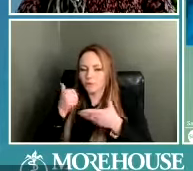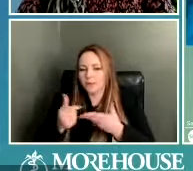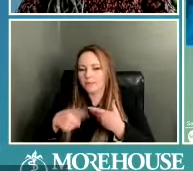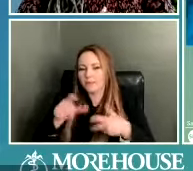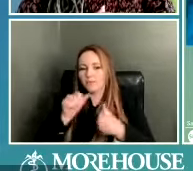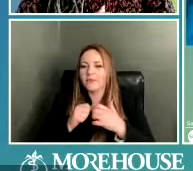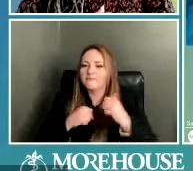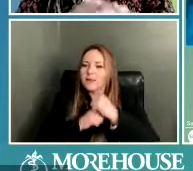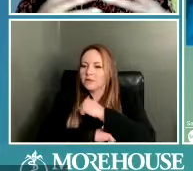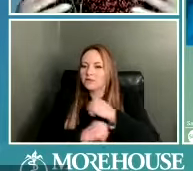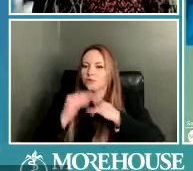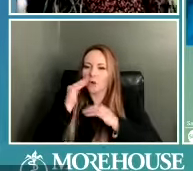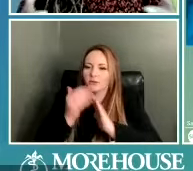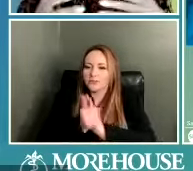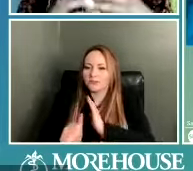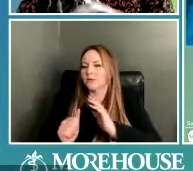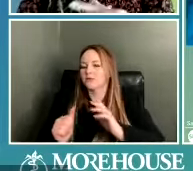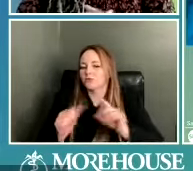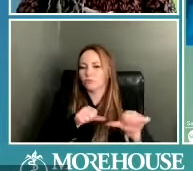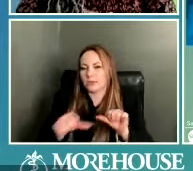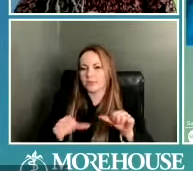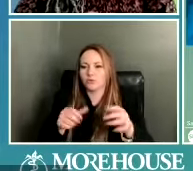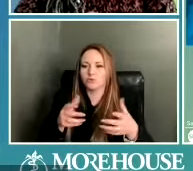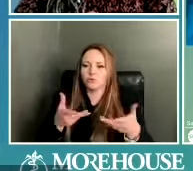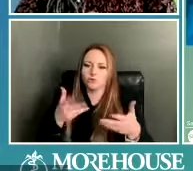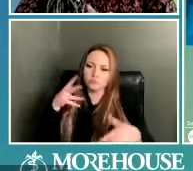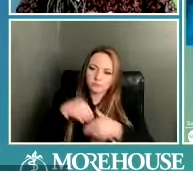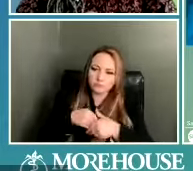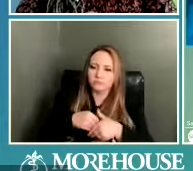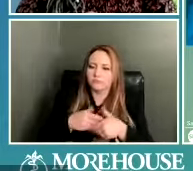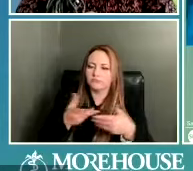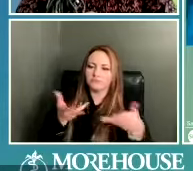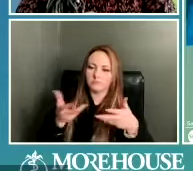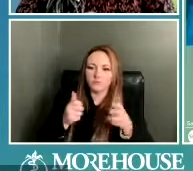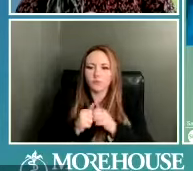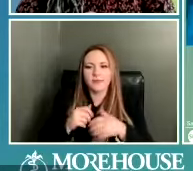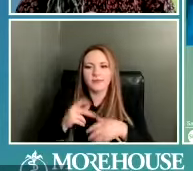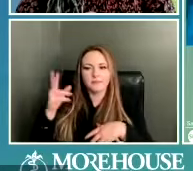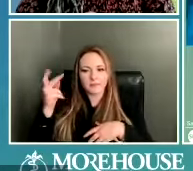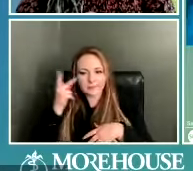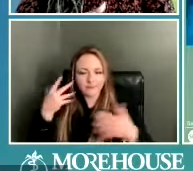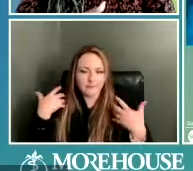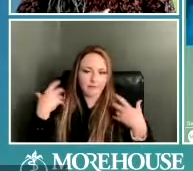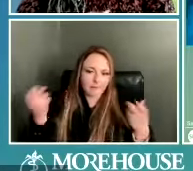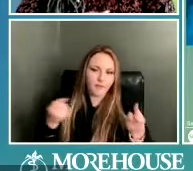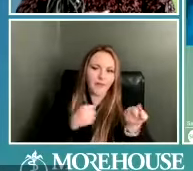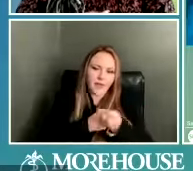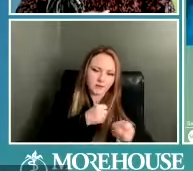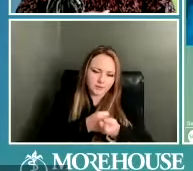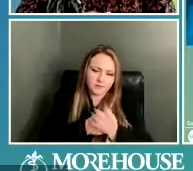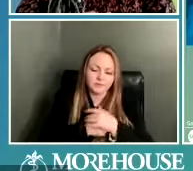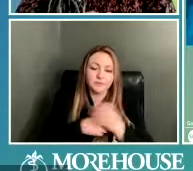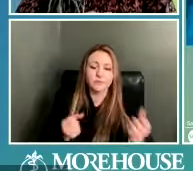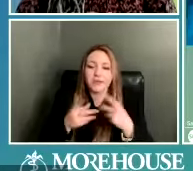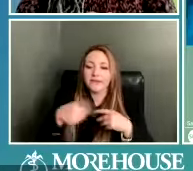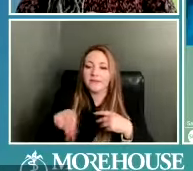knowledge and skills to be able to engage in institutional and political health advocacy. Many of these physicians come from